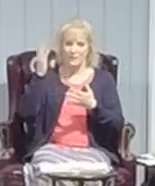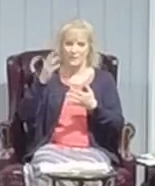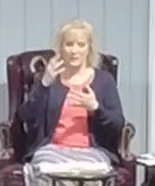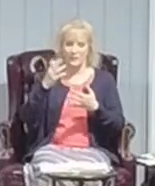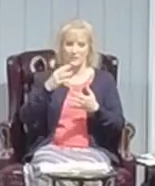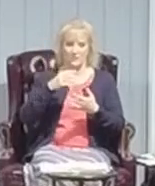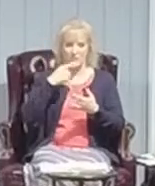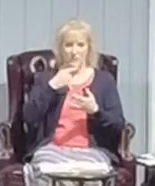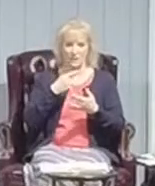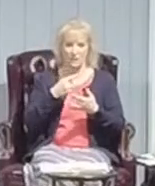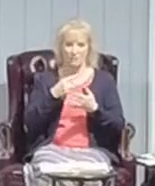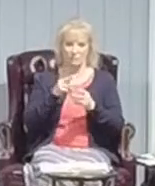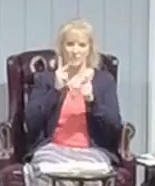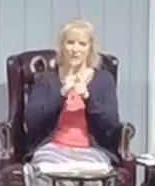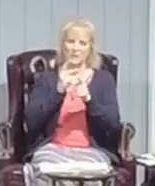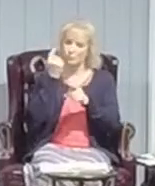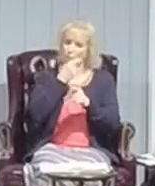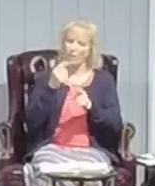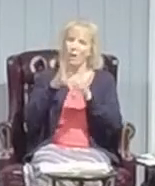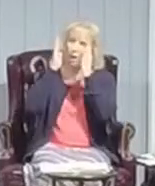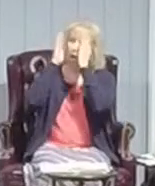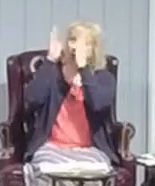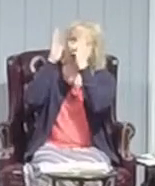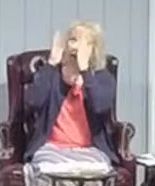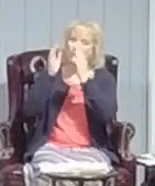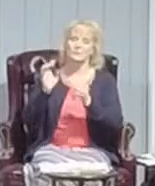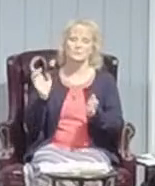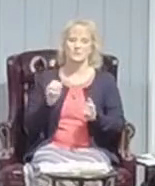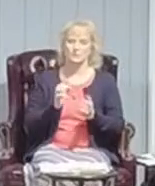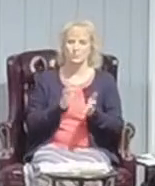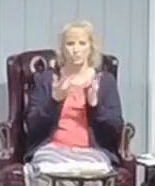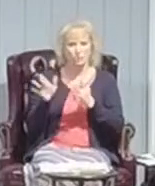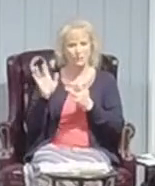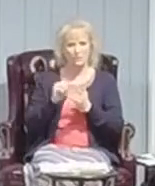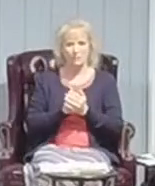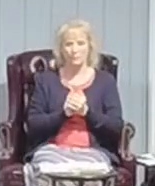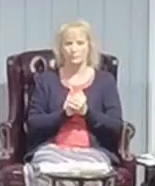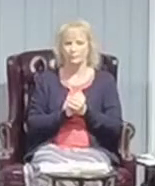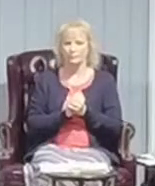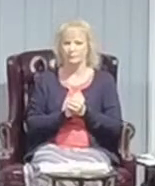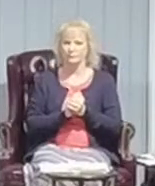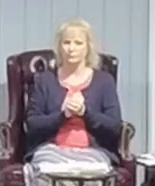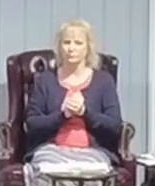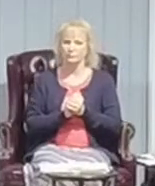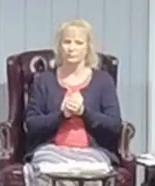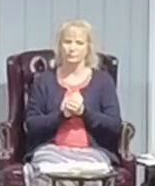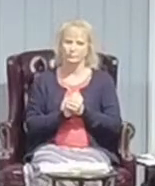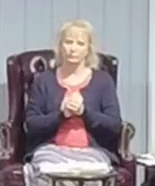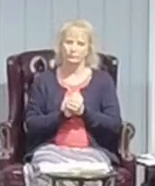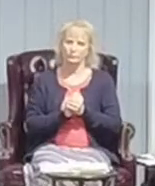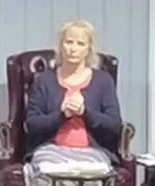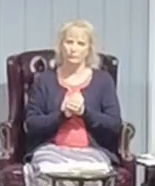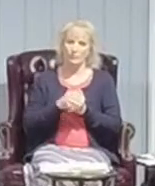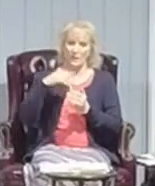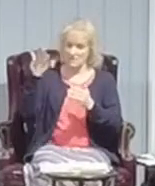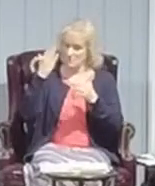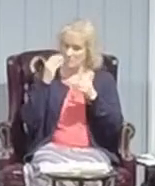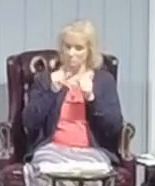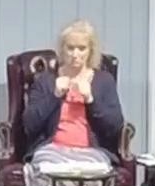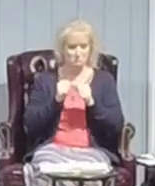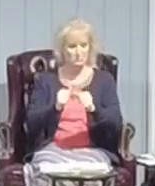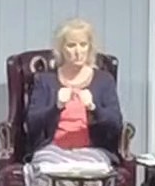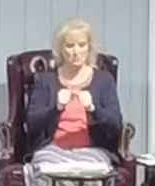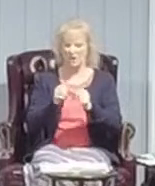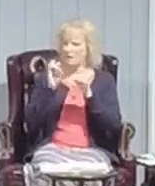on Jesus. Keep your eyes on Jesus. He endured the cross.